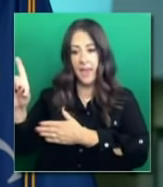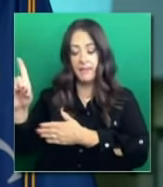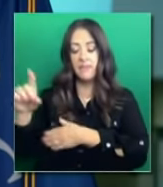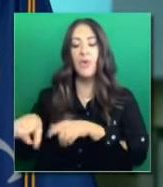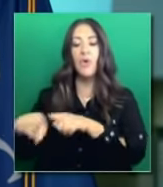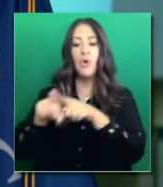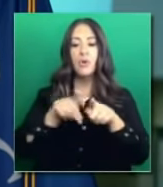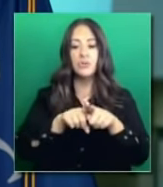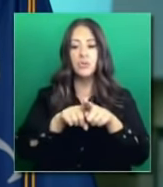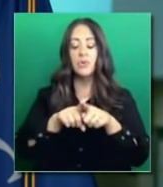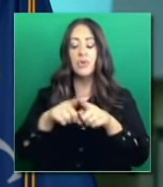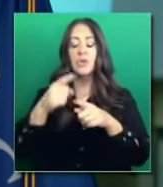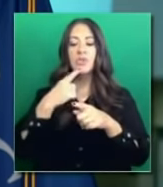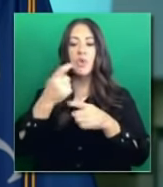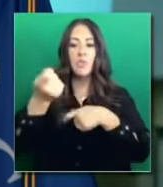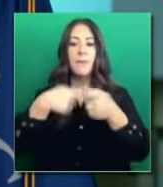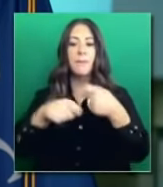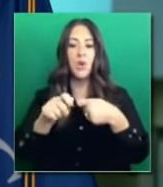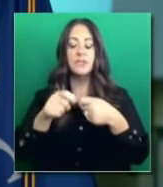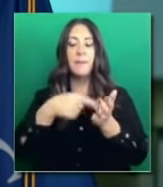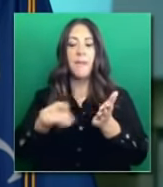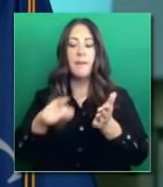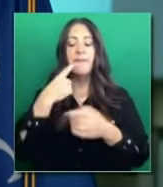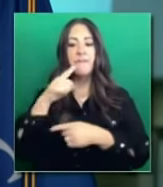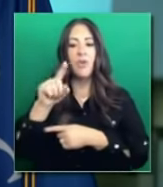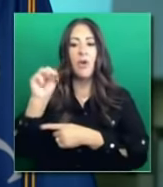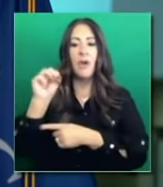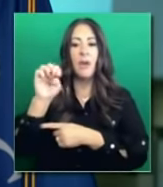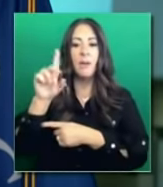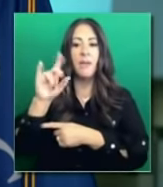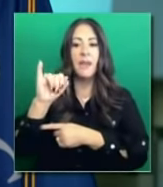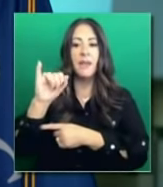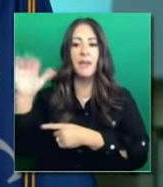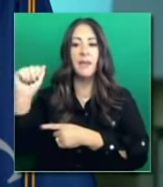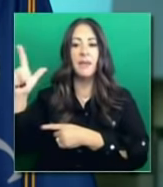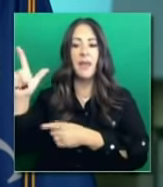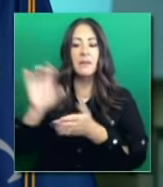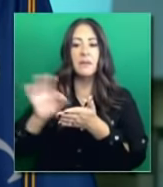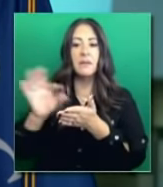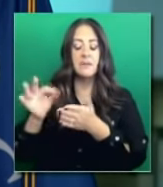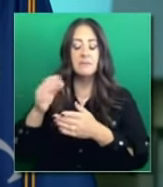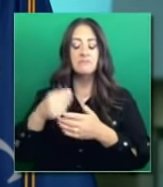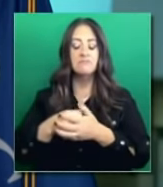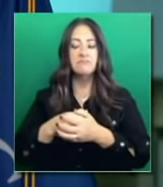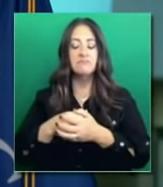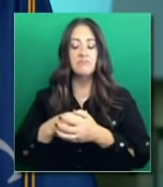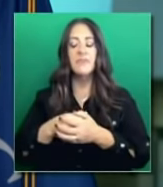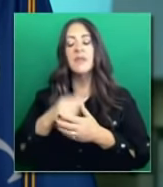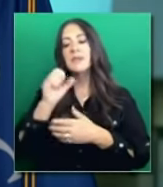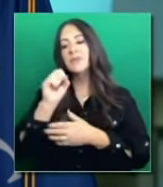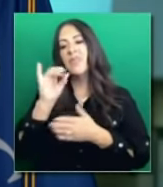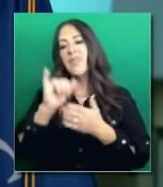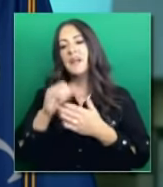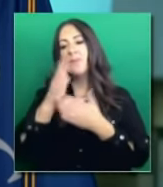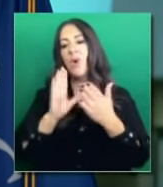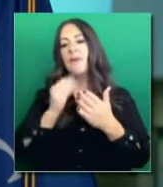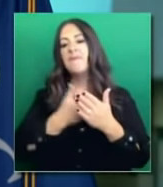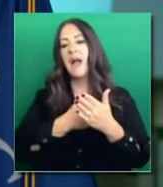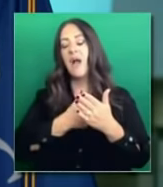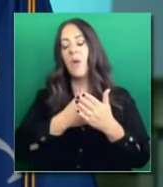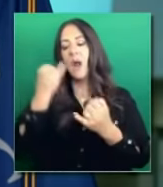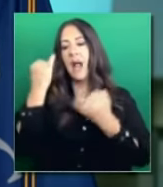in terms of the costs of those tests. We maintain that testing is just one part of a larger strategy. It's not the only